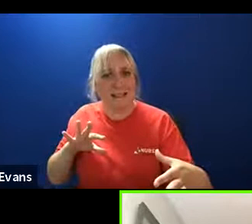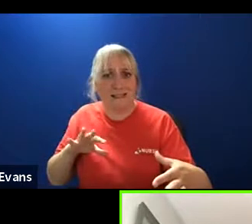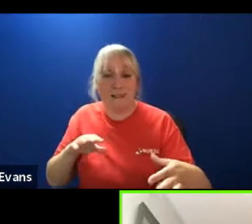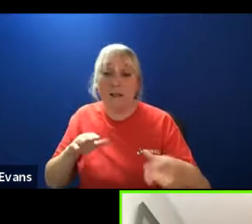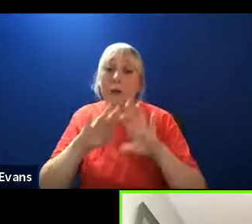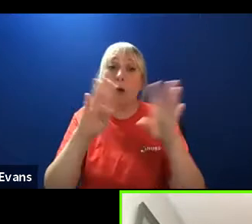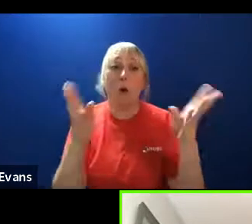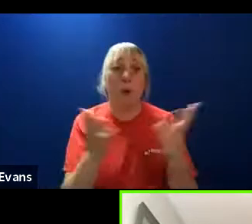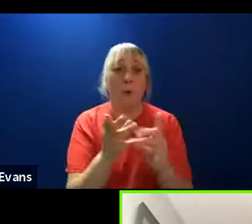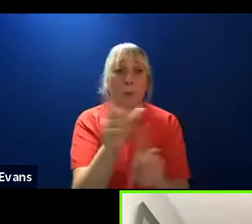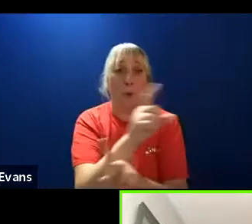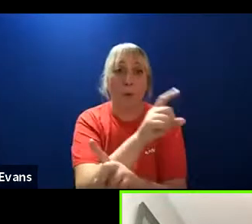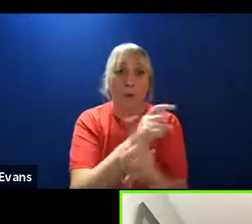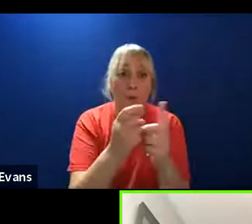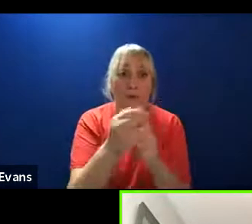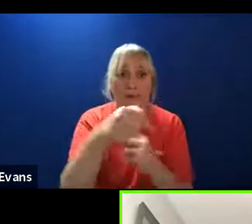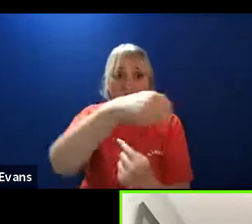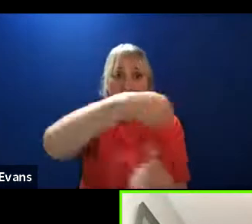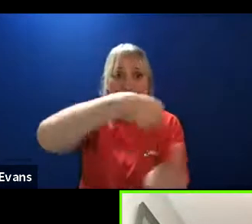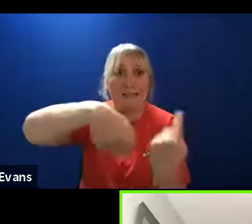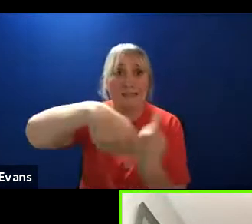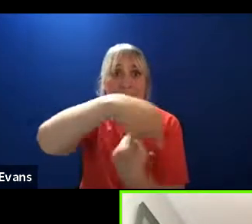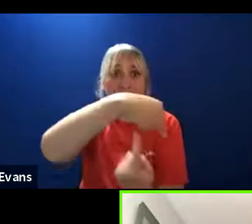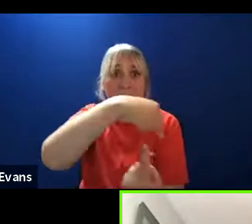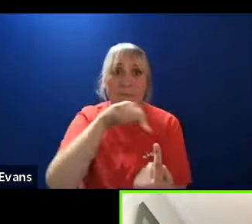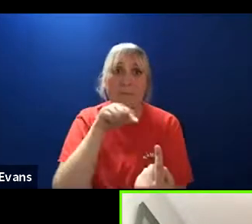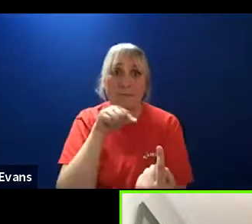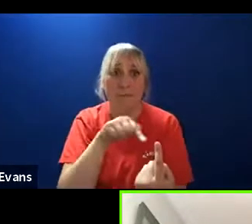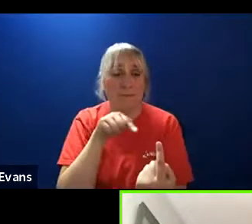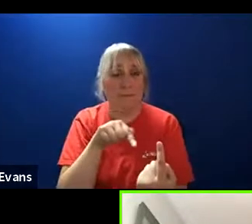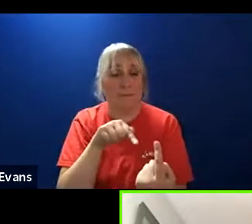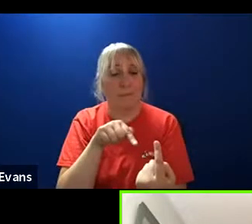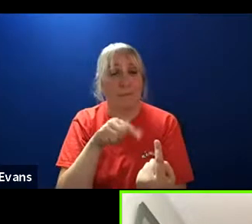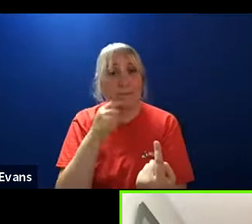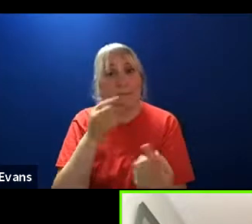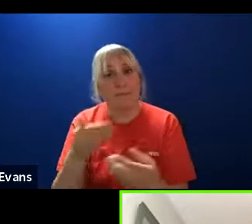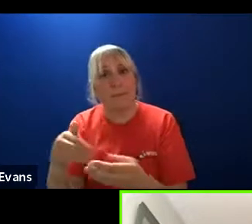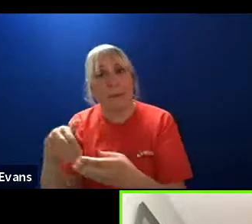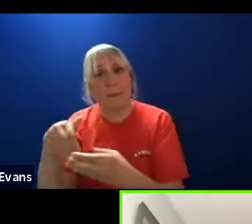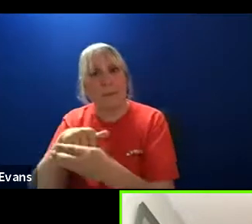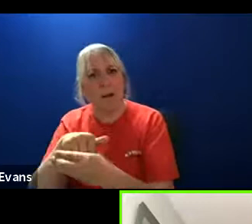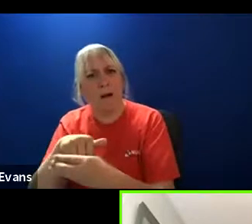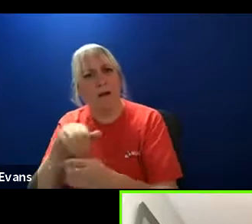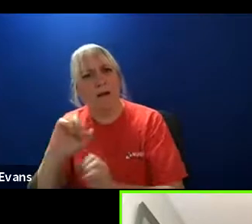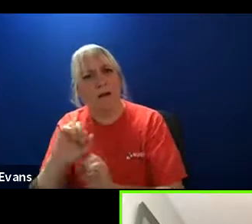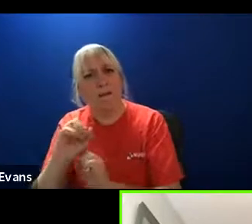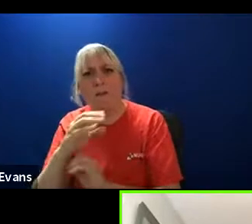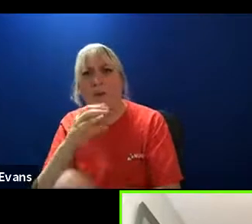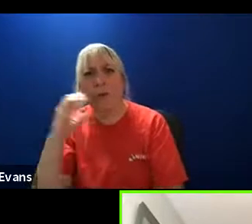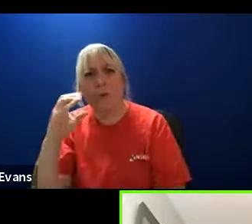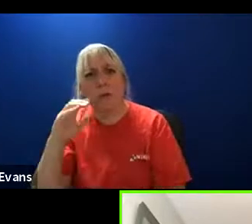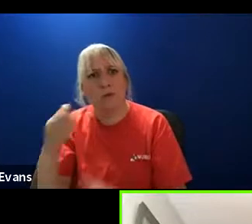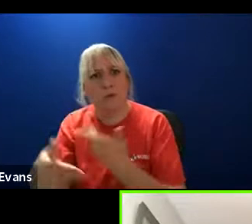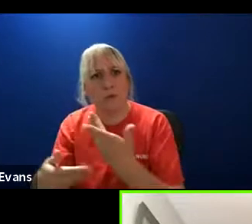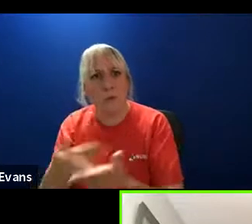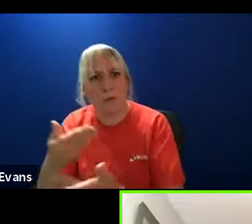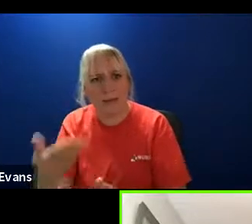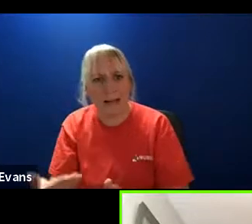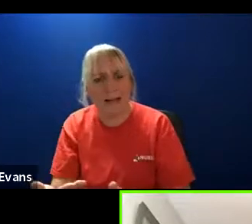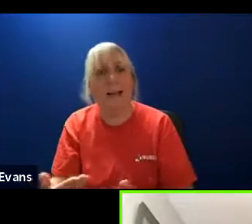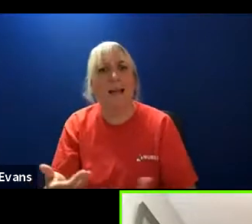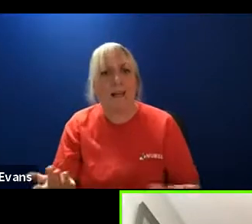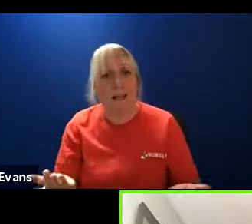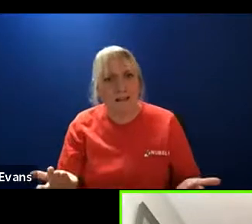clearly are a part of the Cuban story, in part